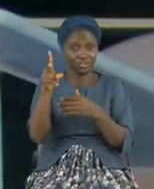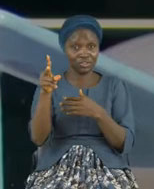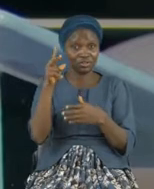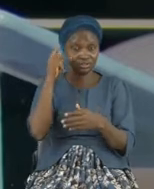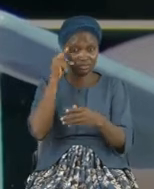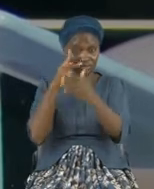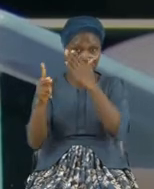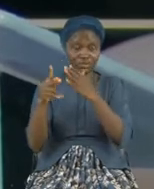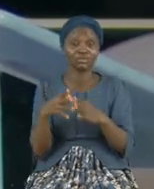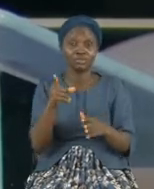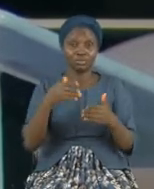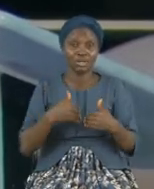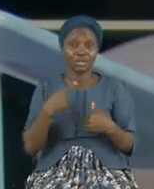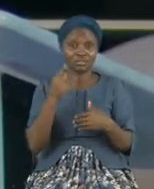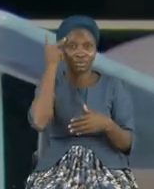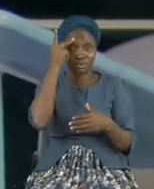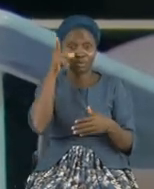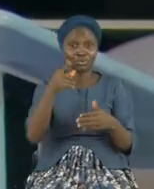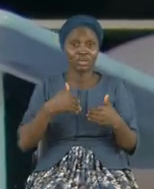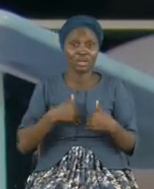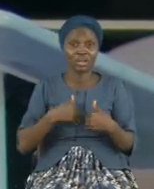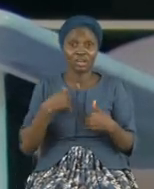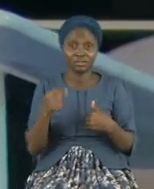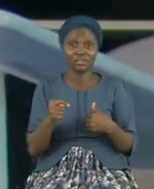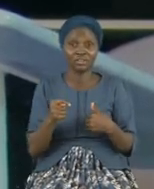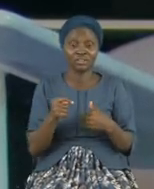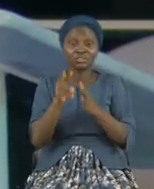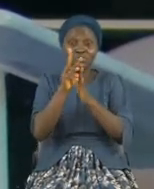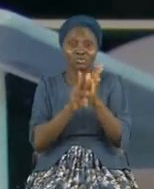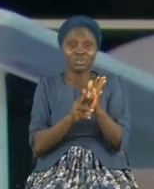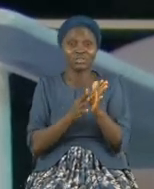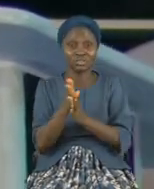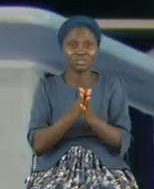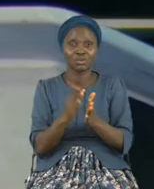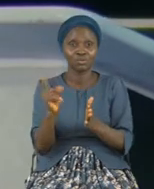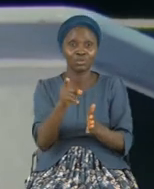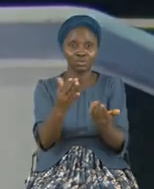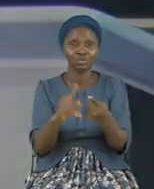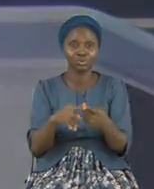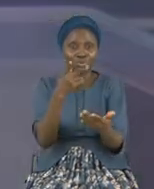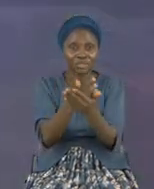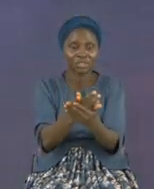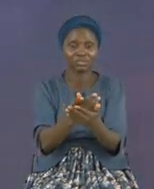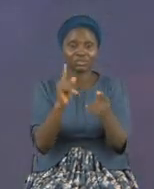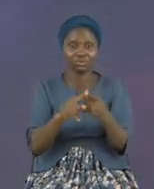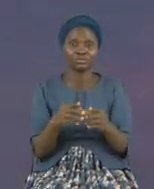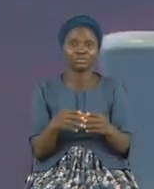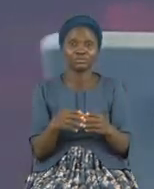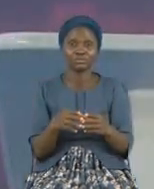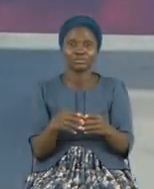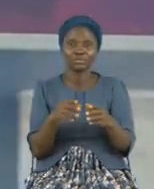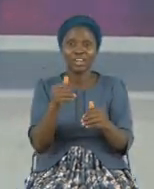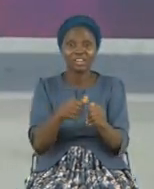goal, you have the peak, you have where you want to get to, but you are deficient. Everything you